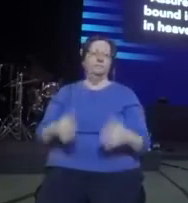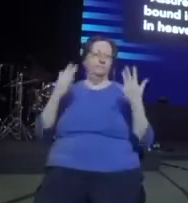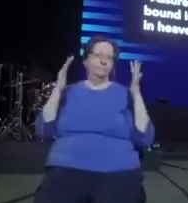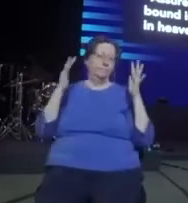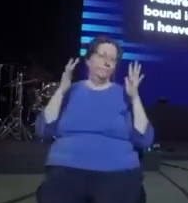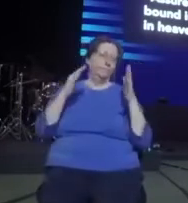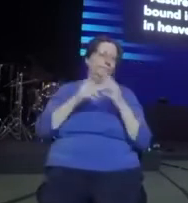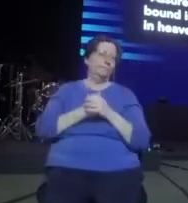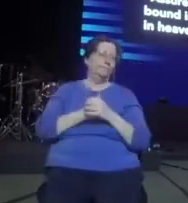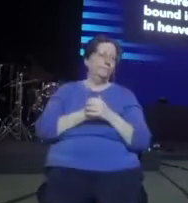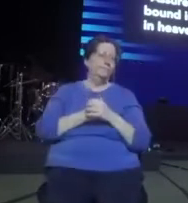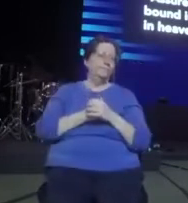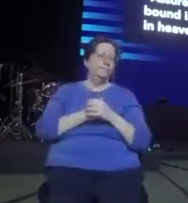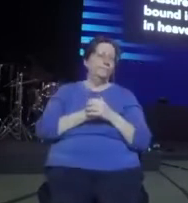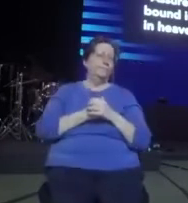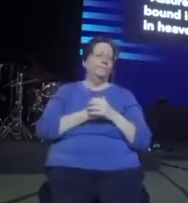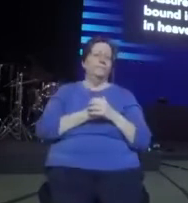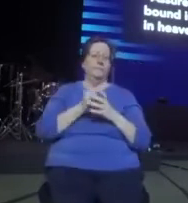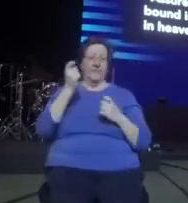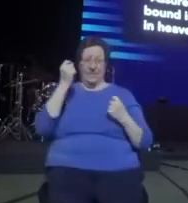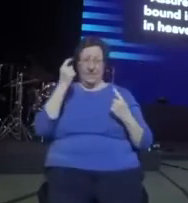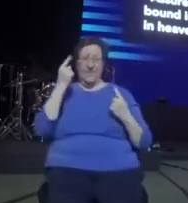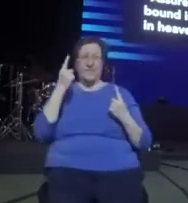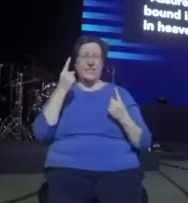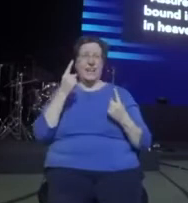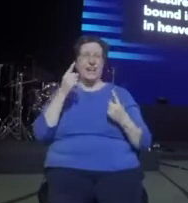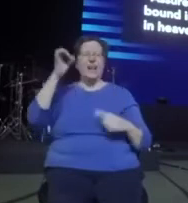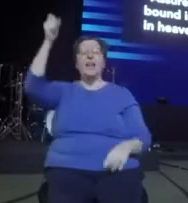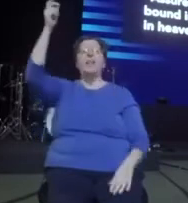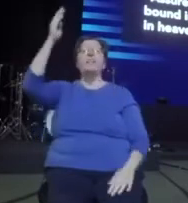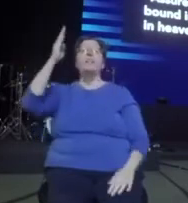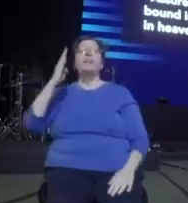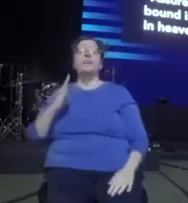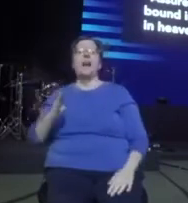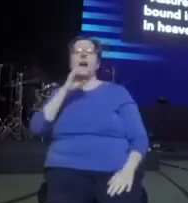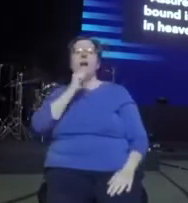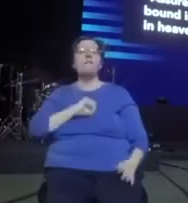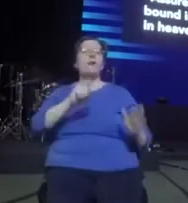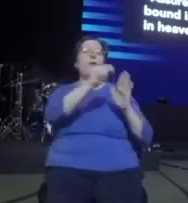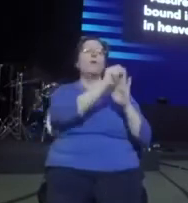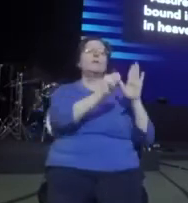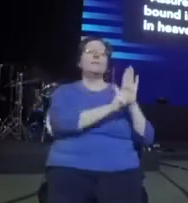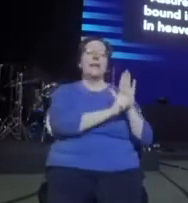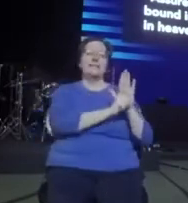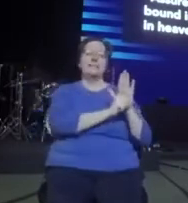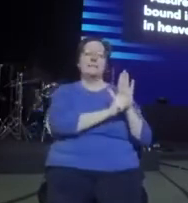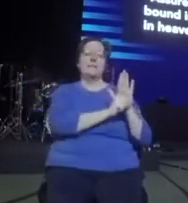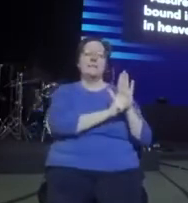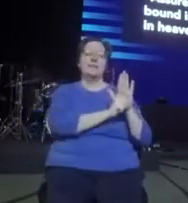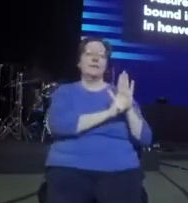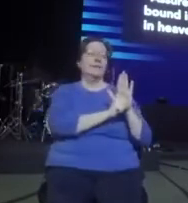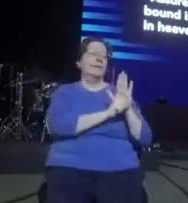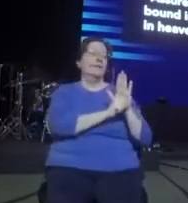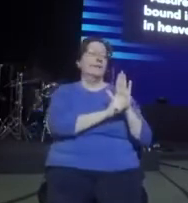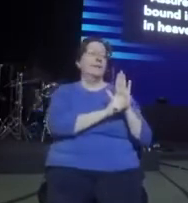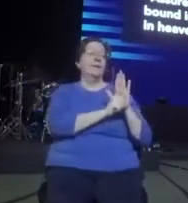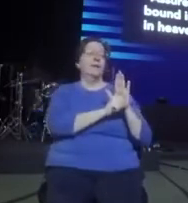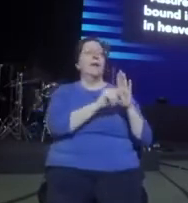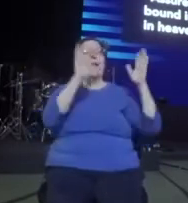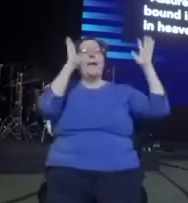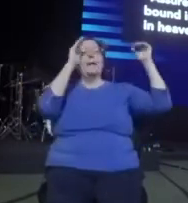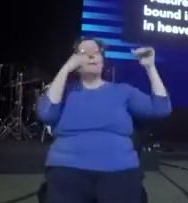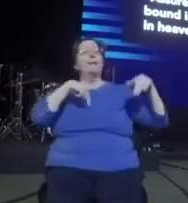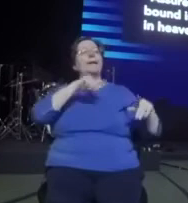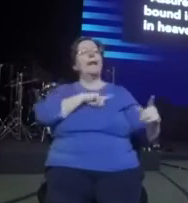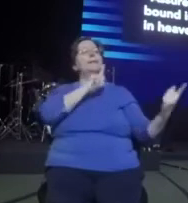Can I say it again? You guys online, listen to this. The God in the Old Testament who was over there that expected us